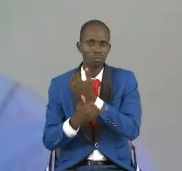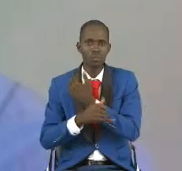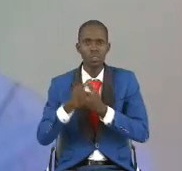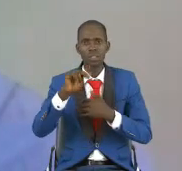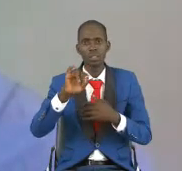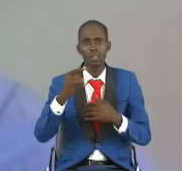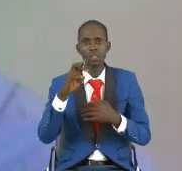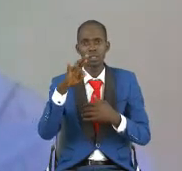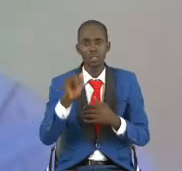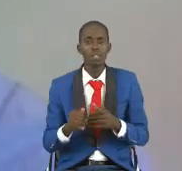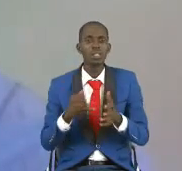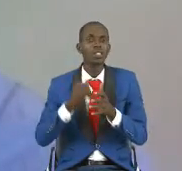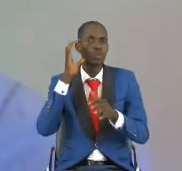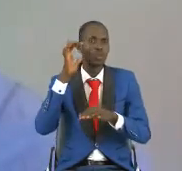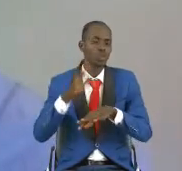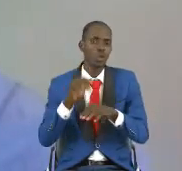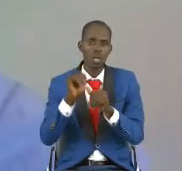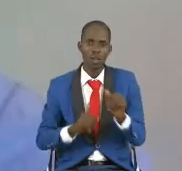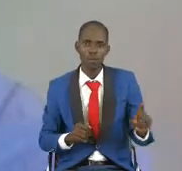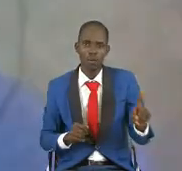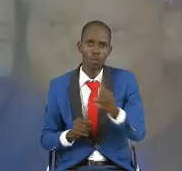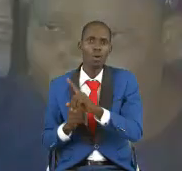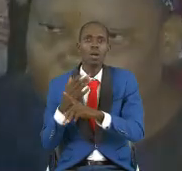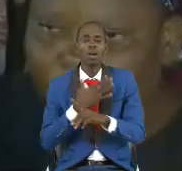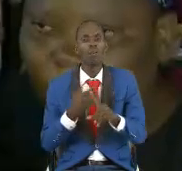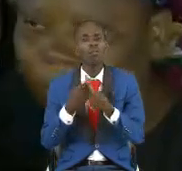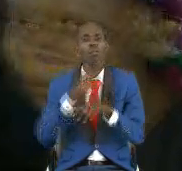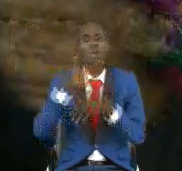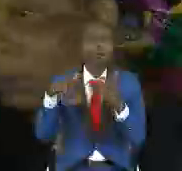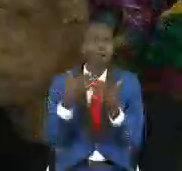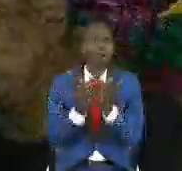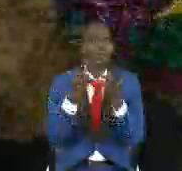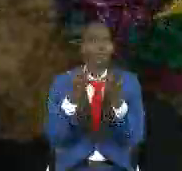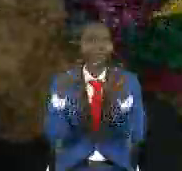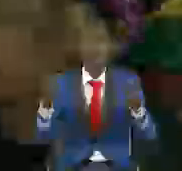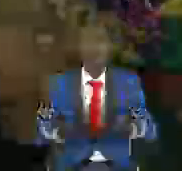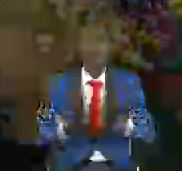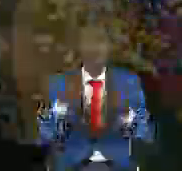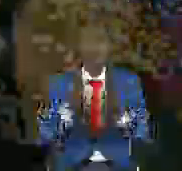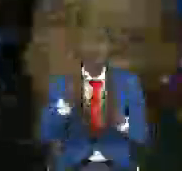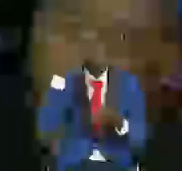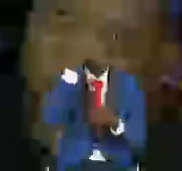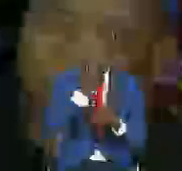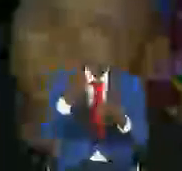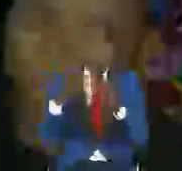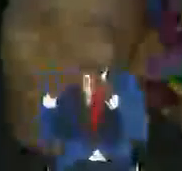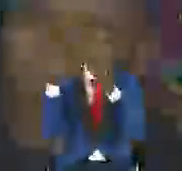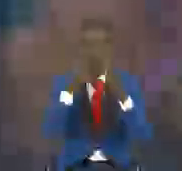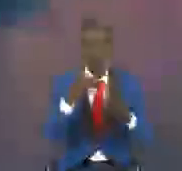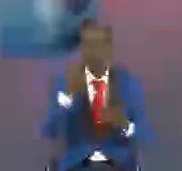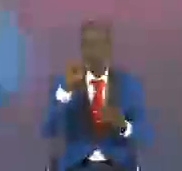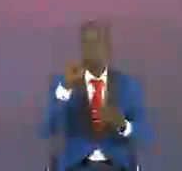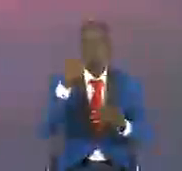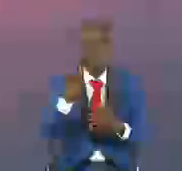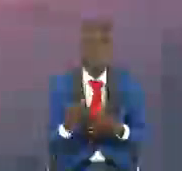touch everyone. And of all the places in Africa, in Asia, in America, in Canada,